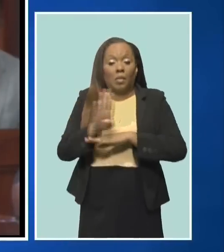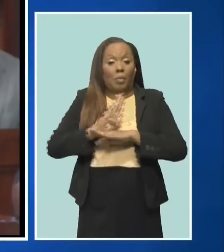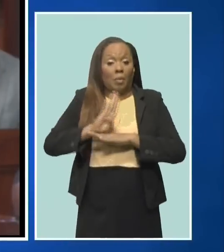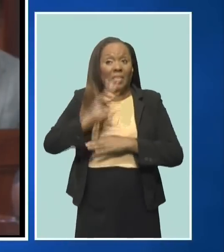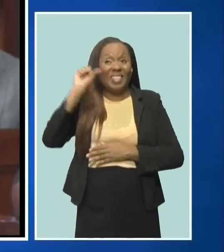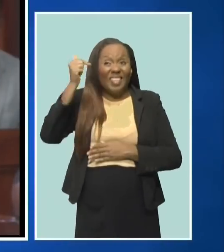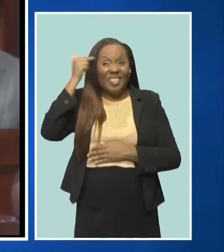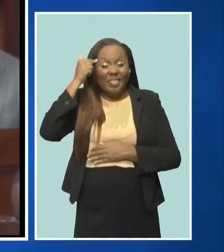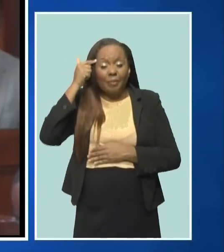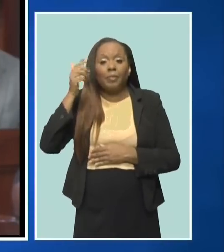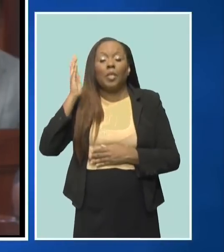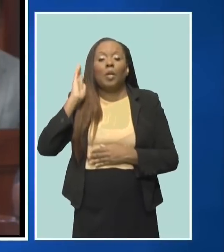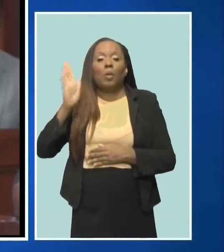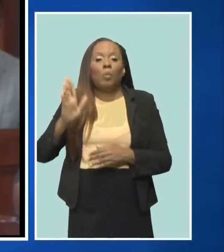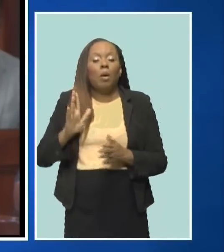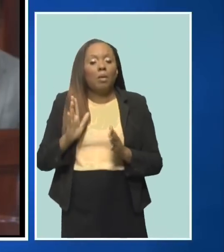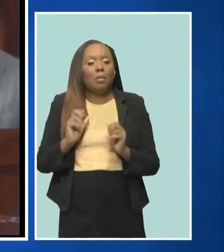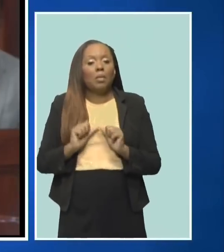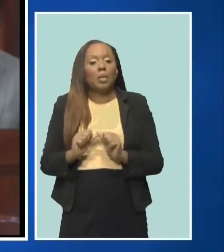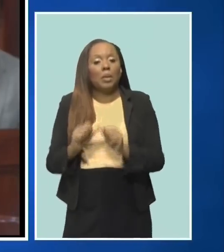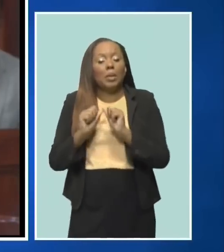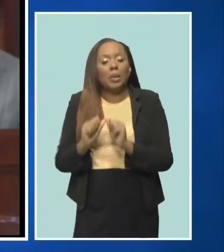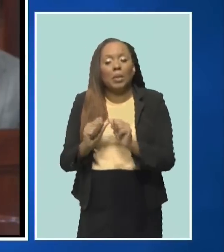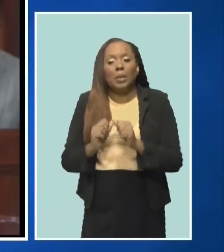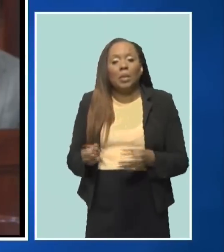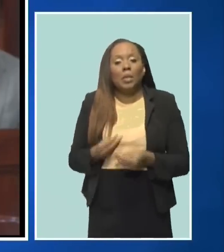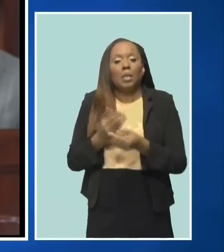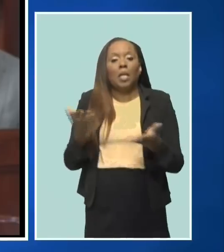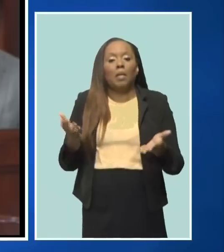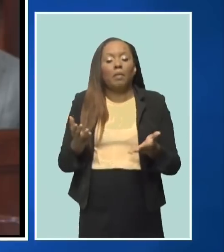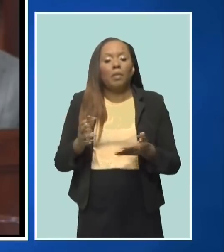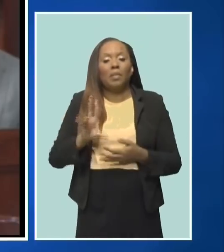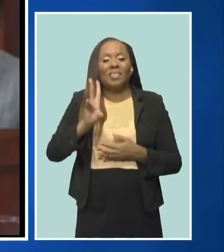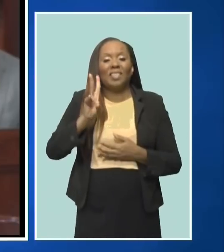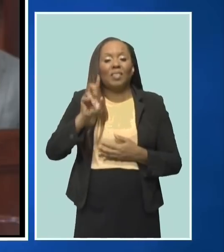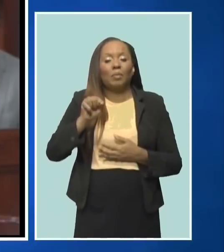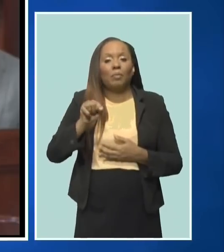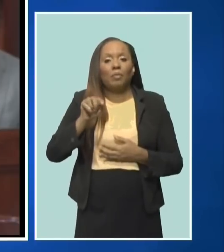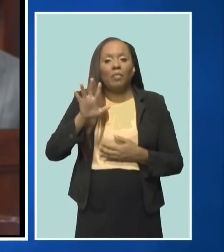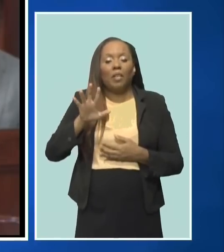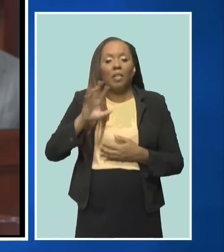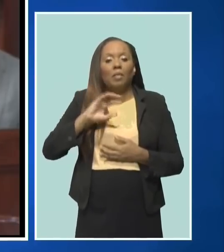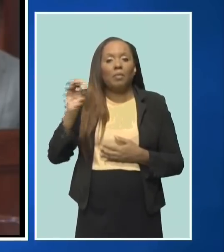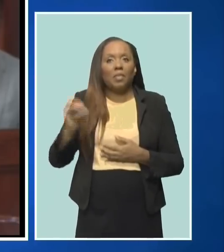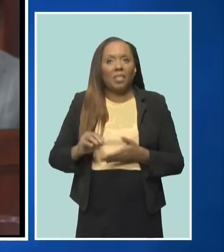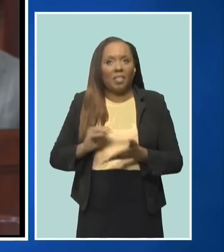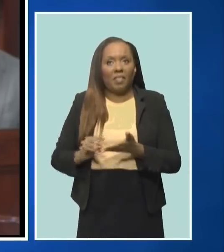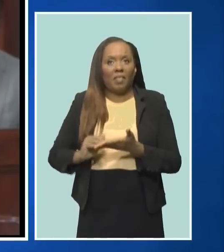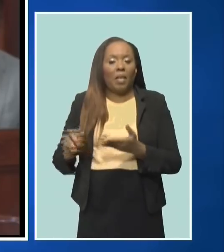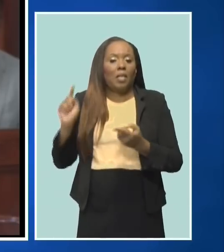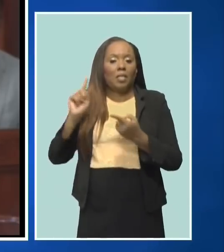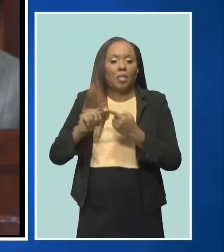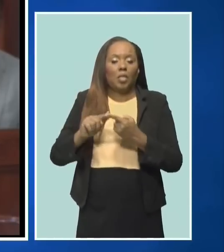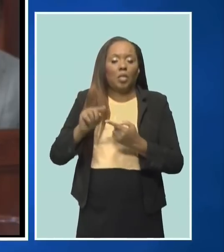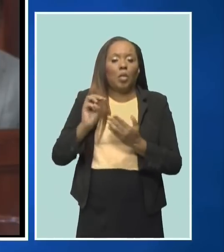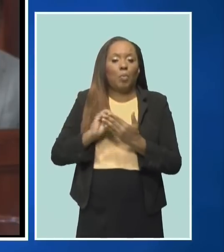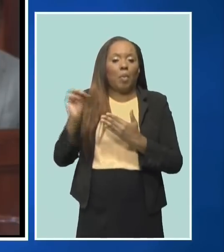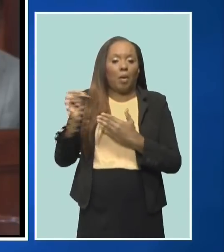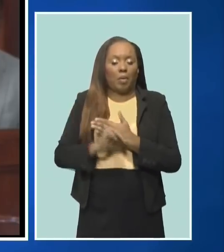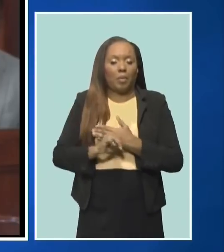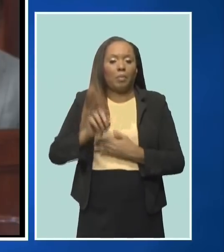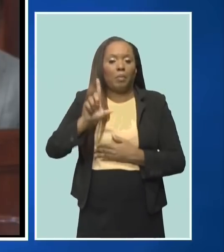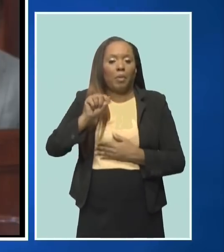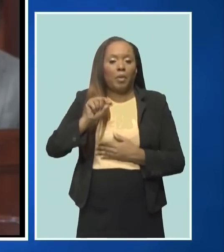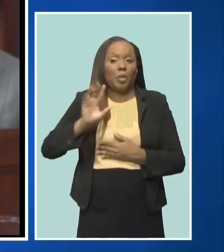extending that relief, which expires today, until March 31st of 2025, as